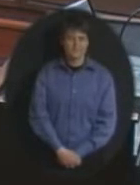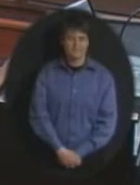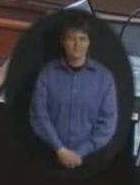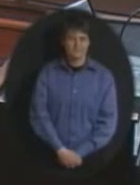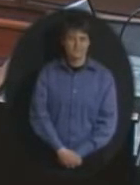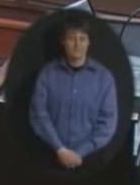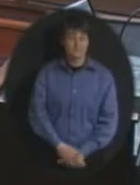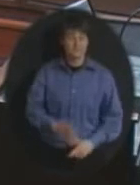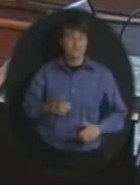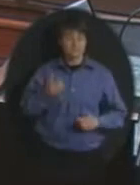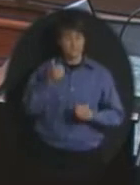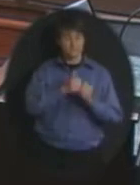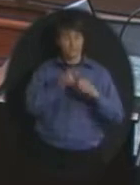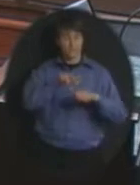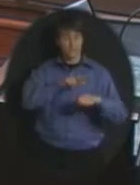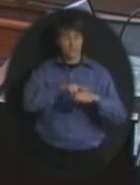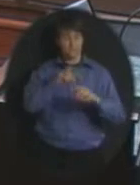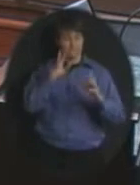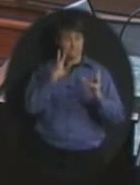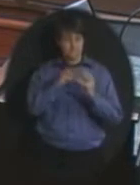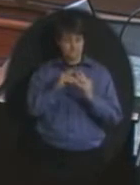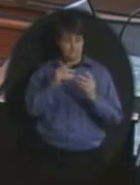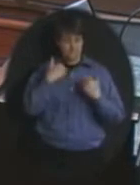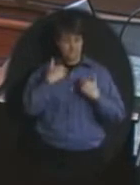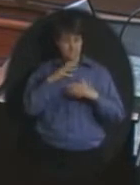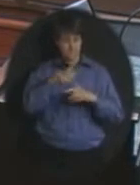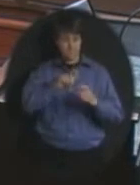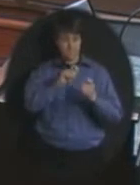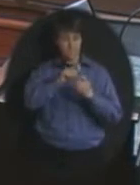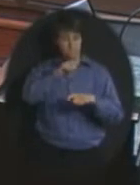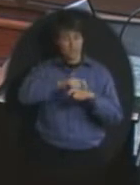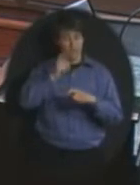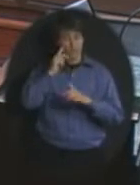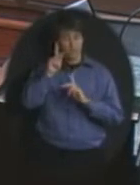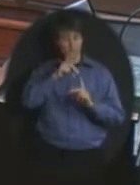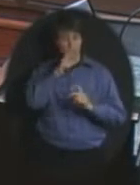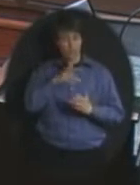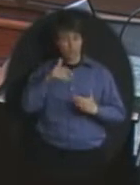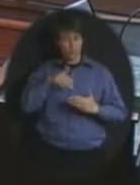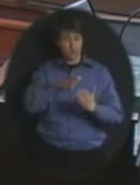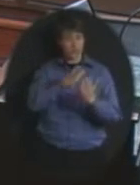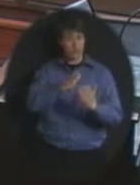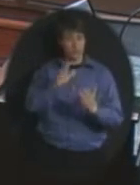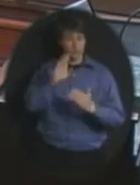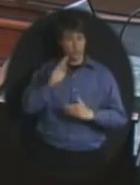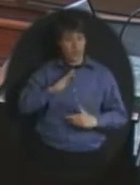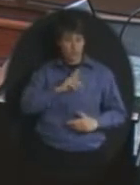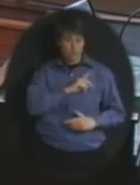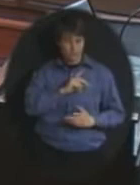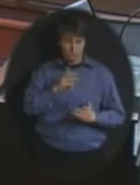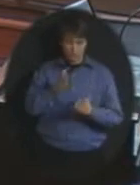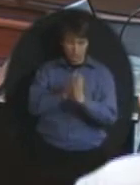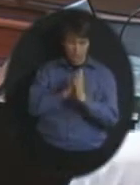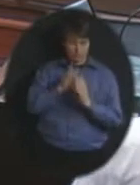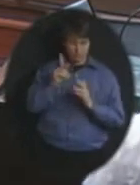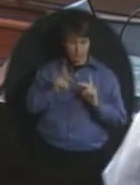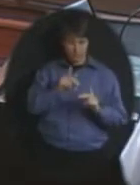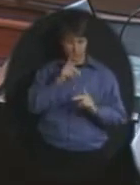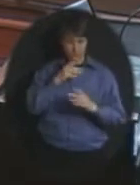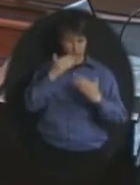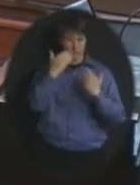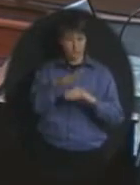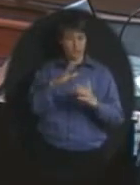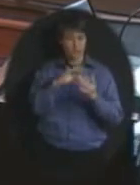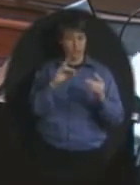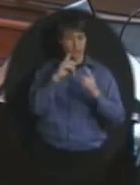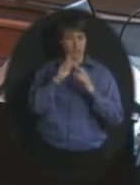At each regular meeting, the Board of Education reserves limited time for individuals wishing to address the board. We request that individual speakers limit their